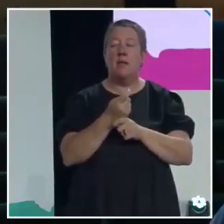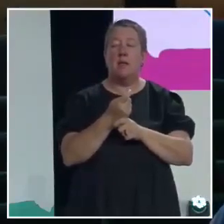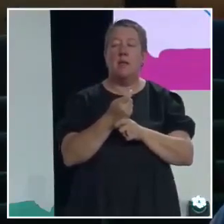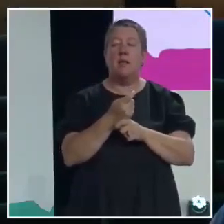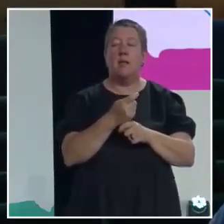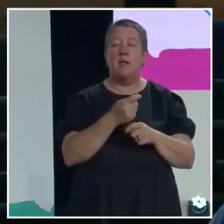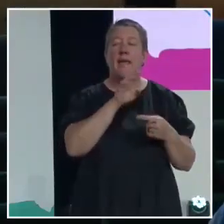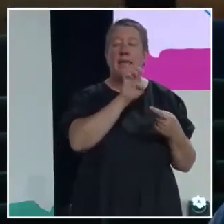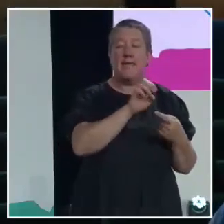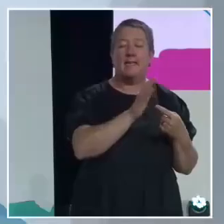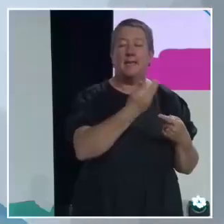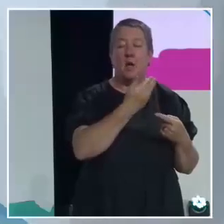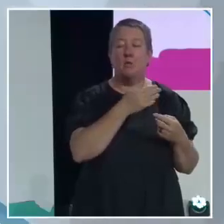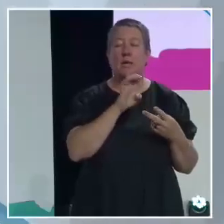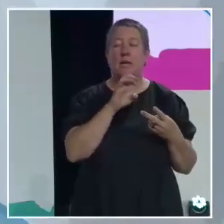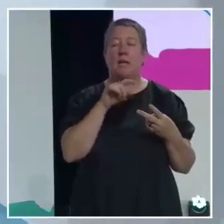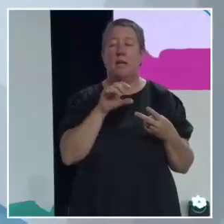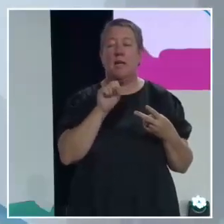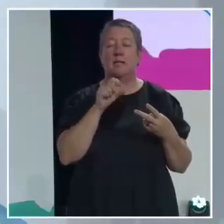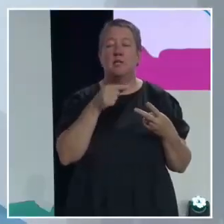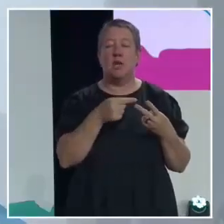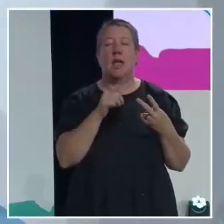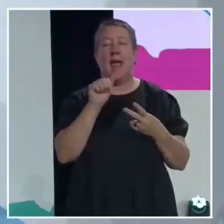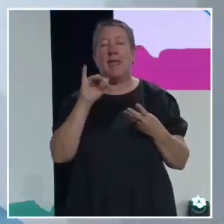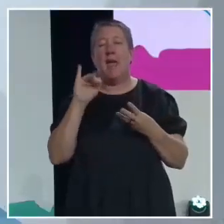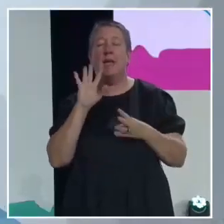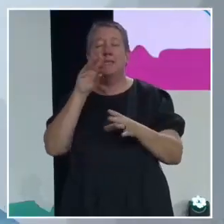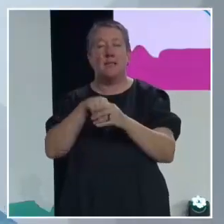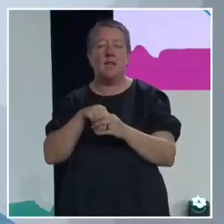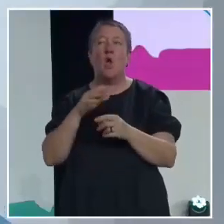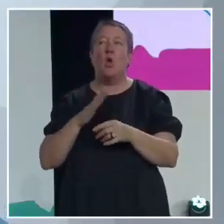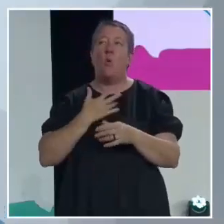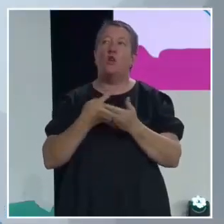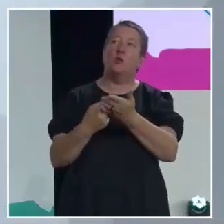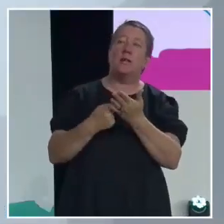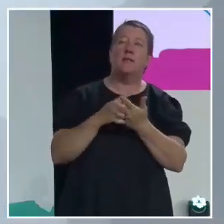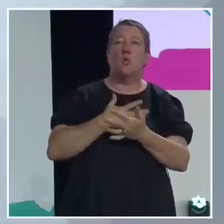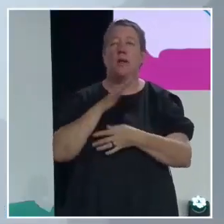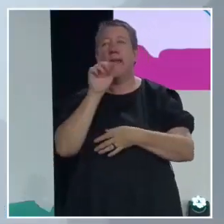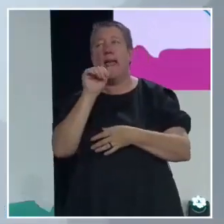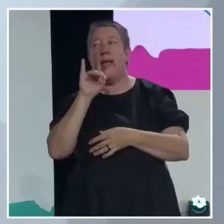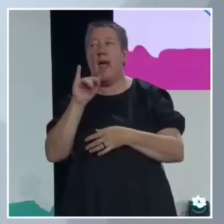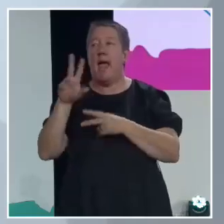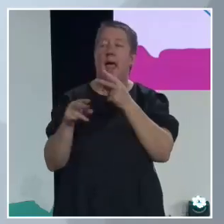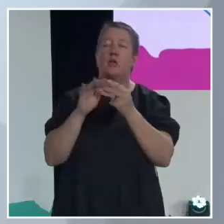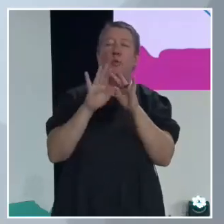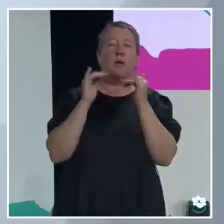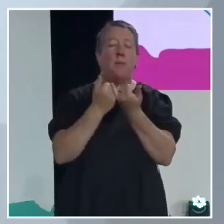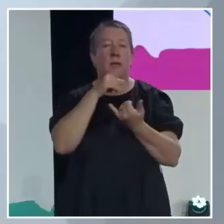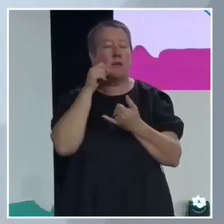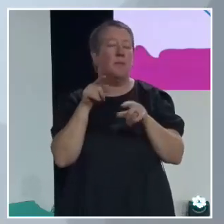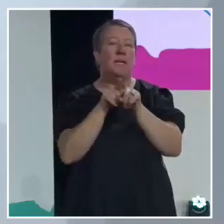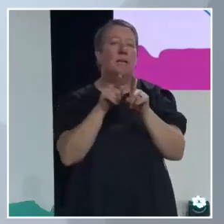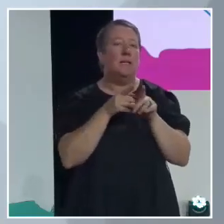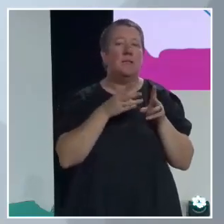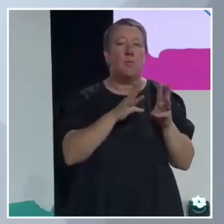is in. Everybody wants to talk about AI and add AI to the end of their company name, the same wave we had when we were talking